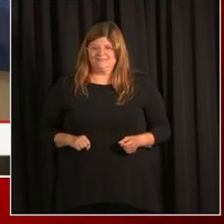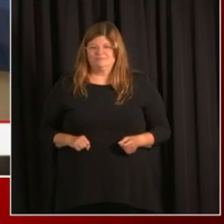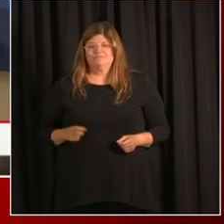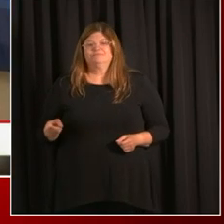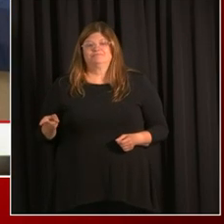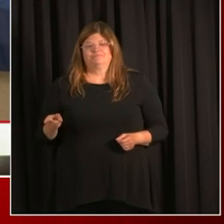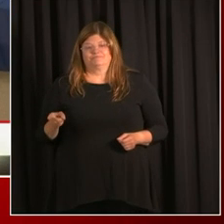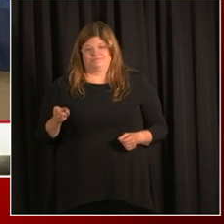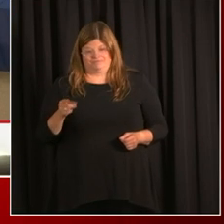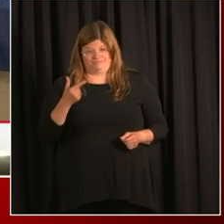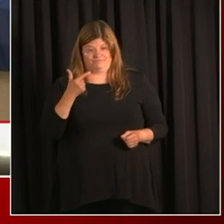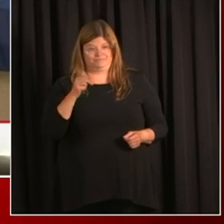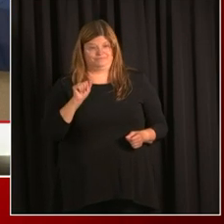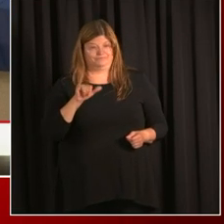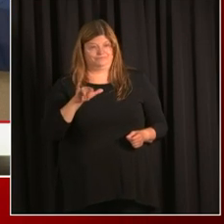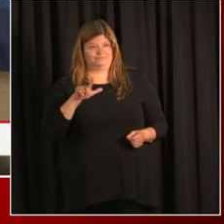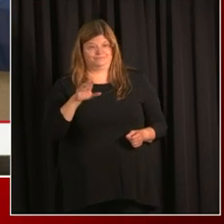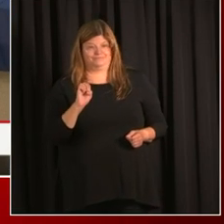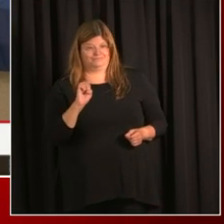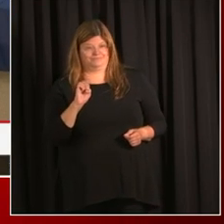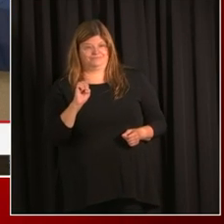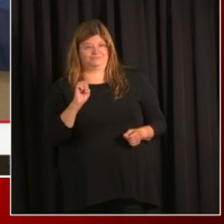to Gail from Ward 5.